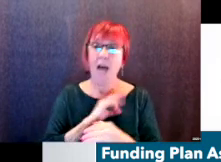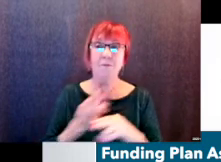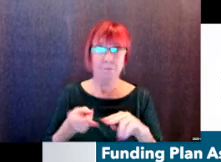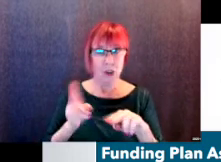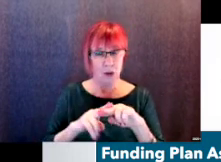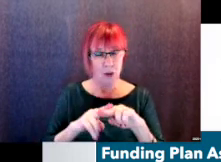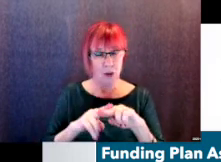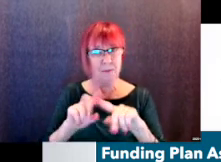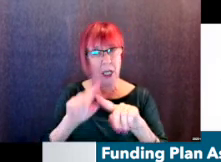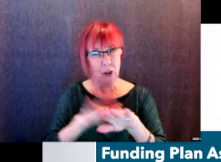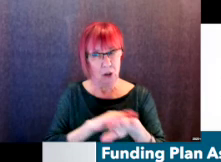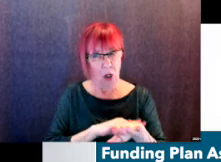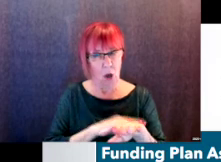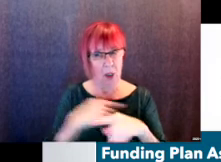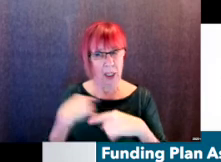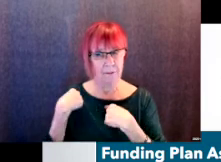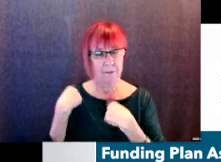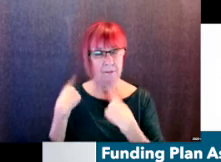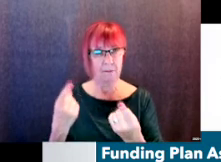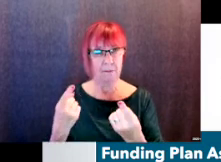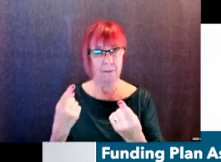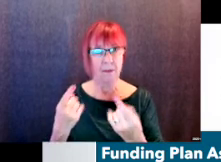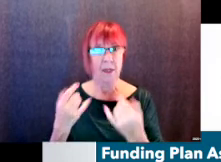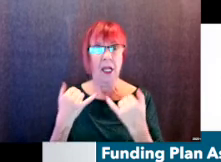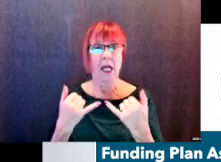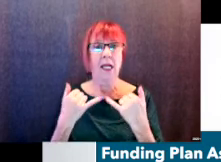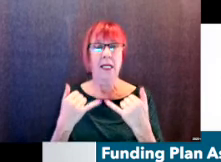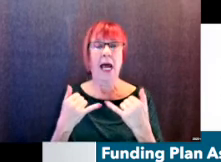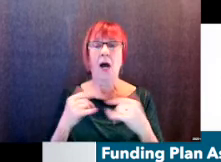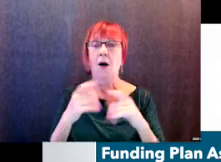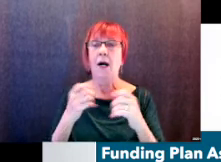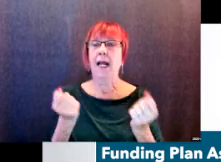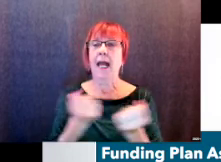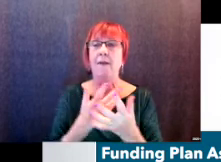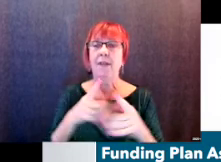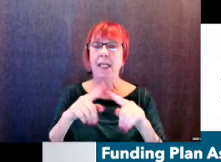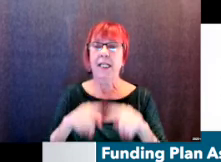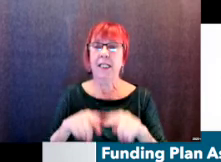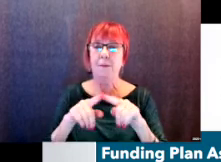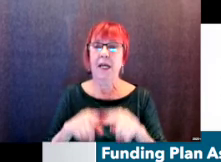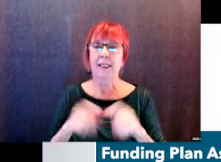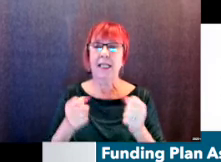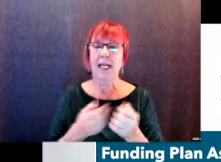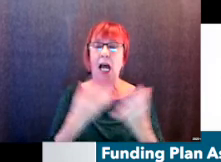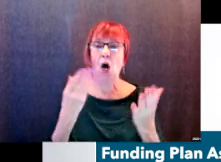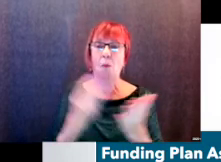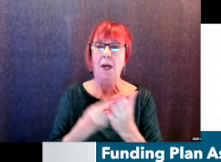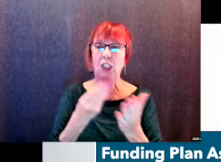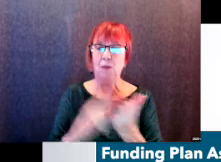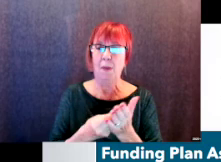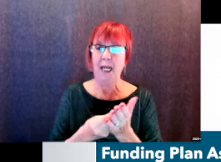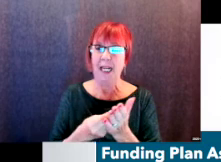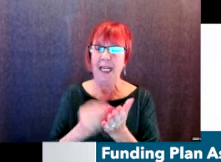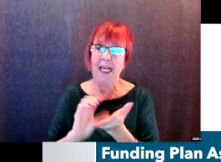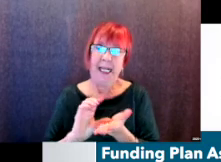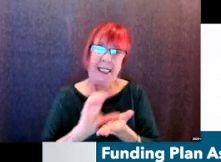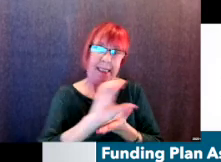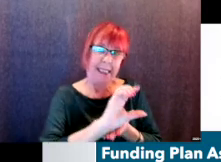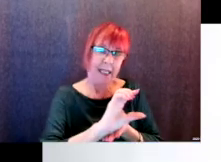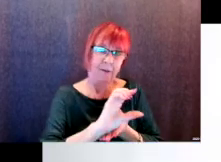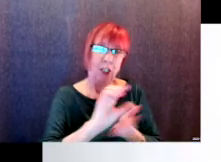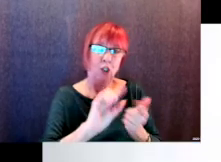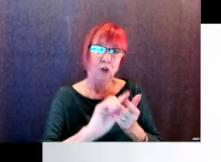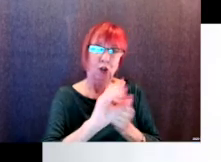trying to find ways to improve the funding plan development process for everyone involved. Next slide,